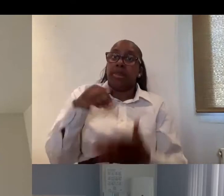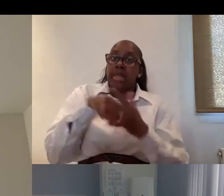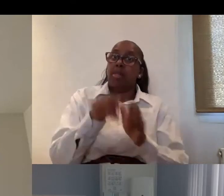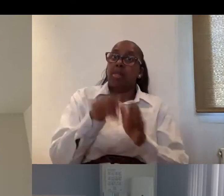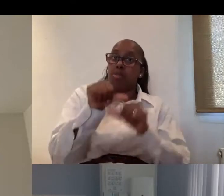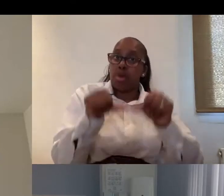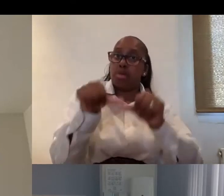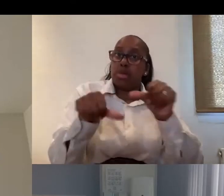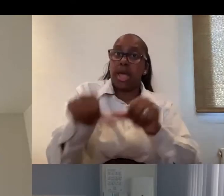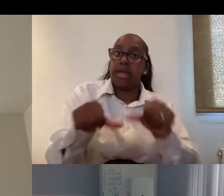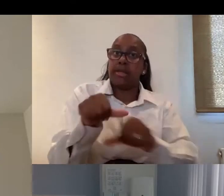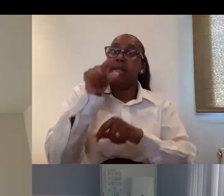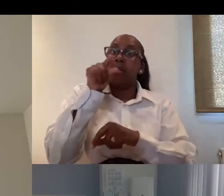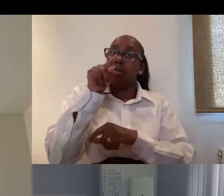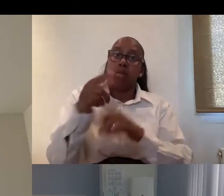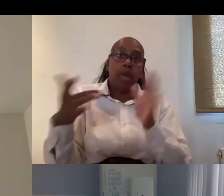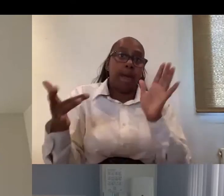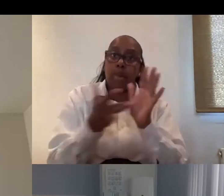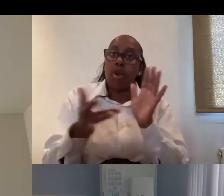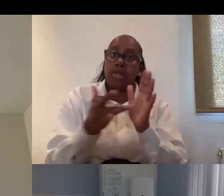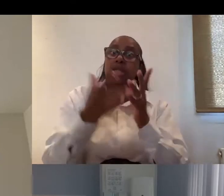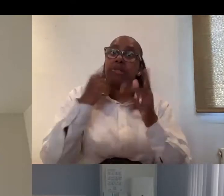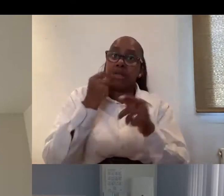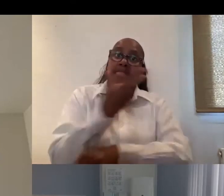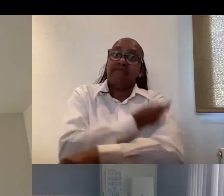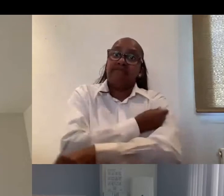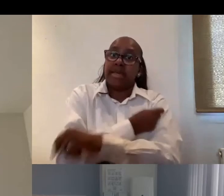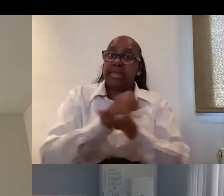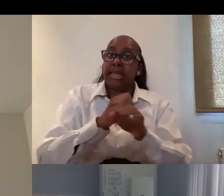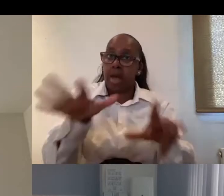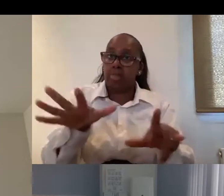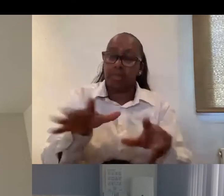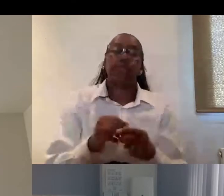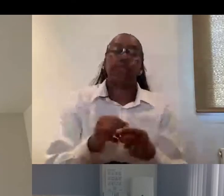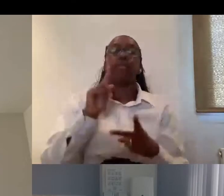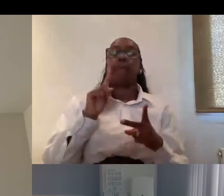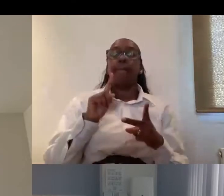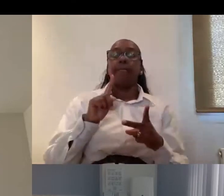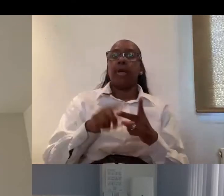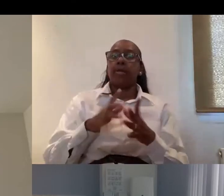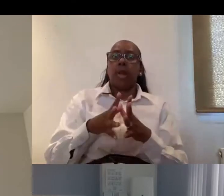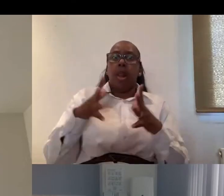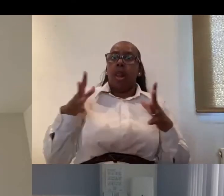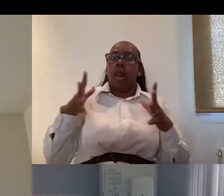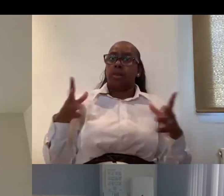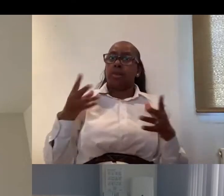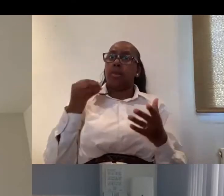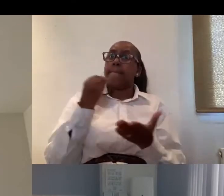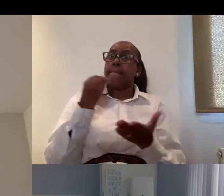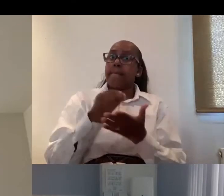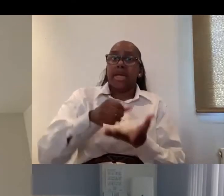process prioritized getting these vaccines out, number one. Number two, an extraordinarily large amount of money was